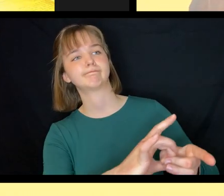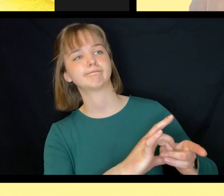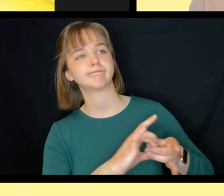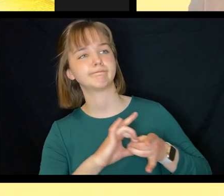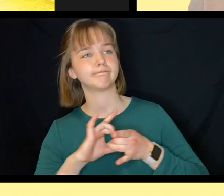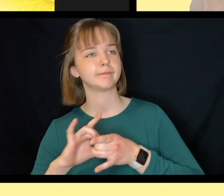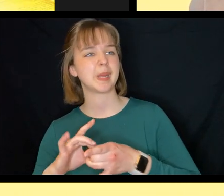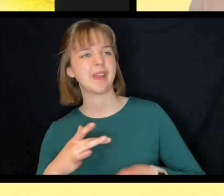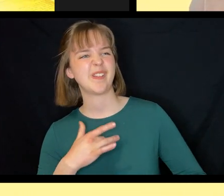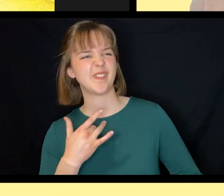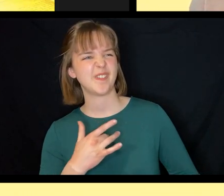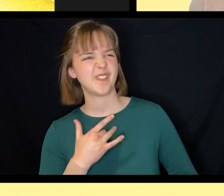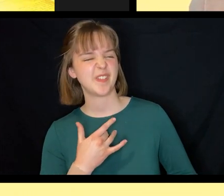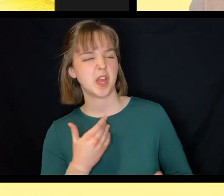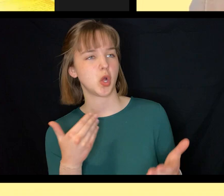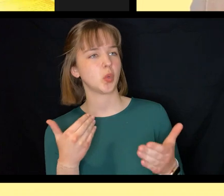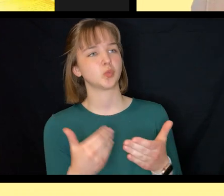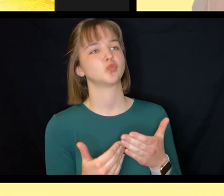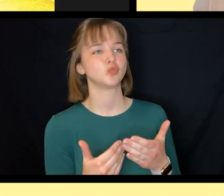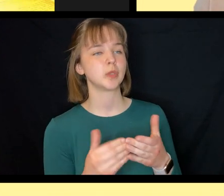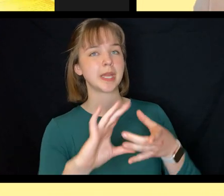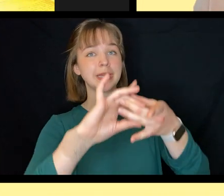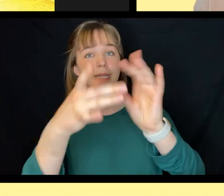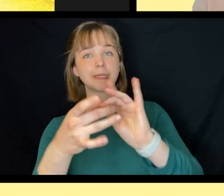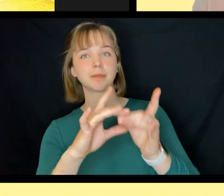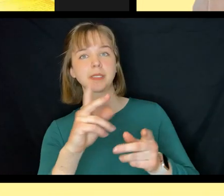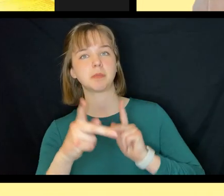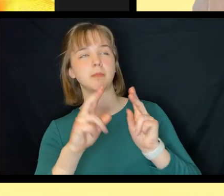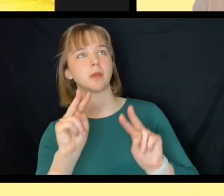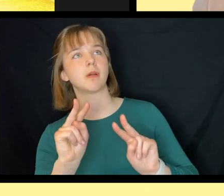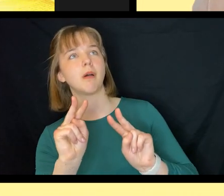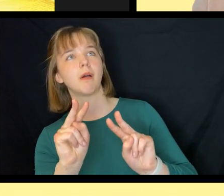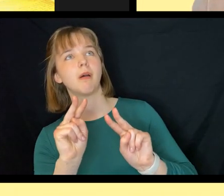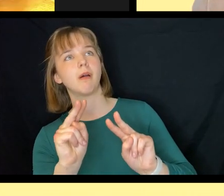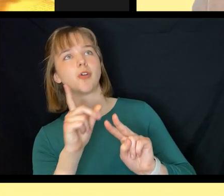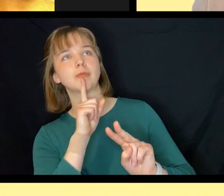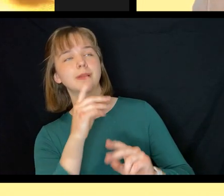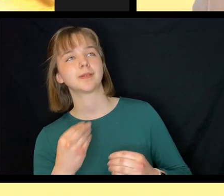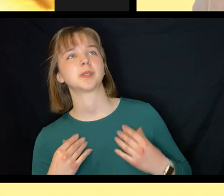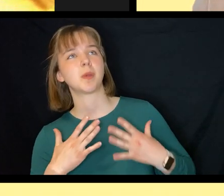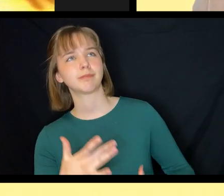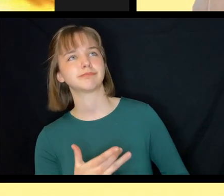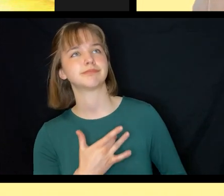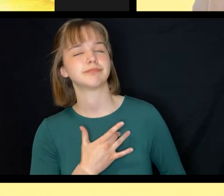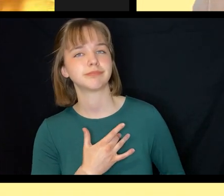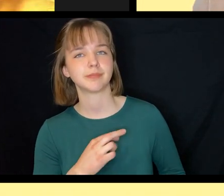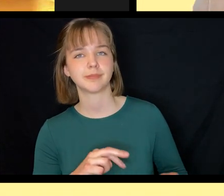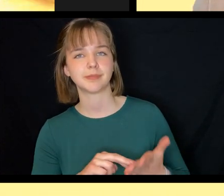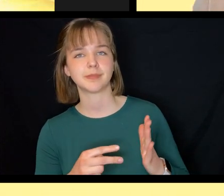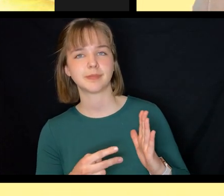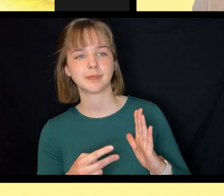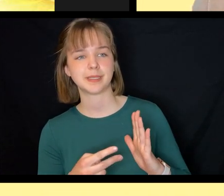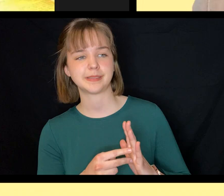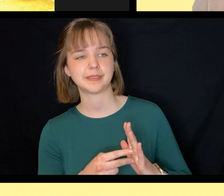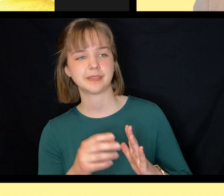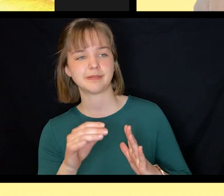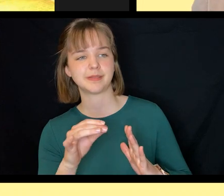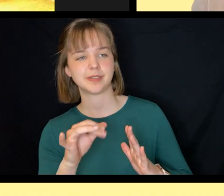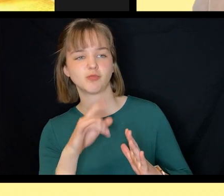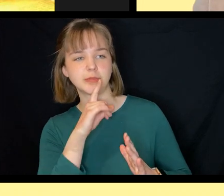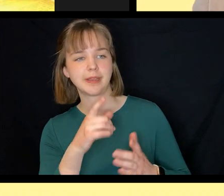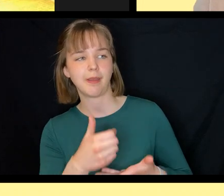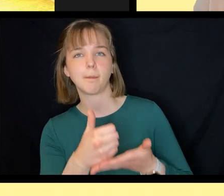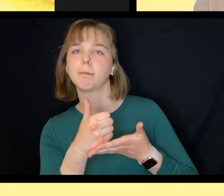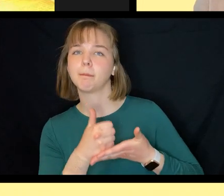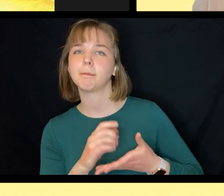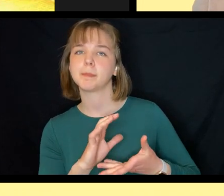and Paralympics have almost the opportunity to be like the beginning of, or the end of the beginning, and